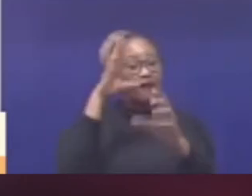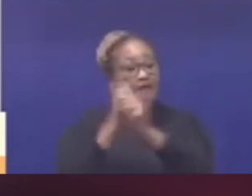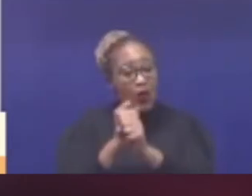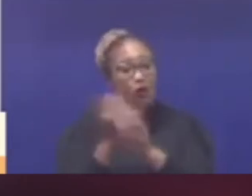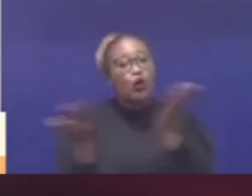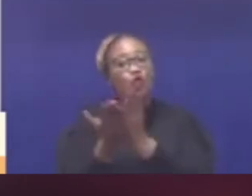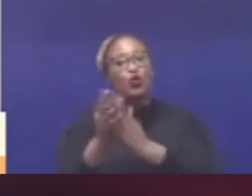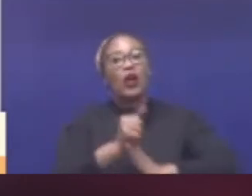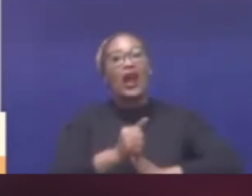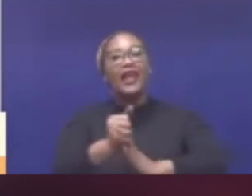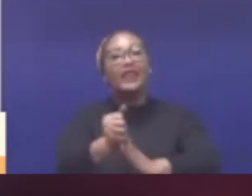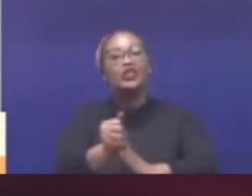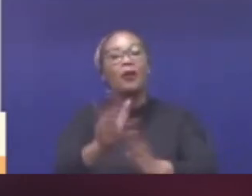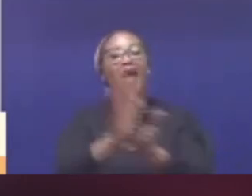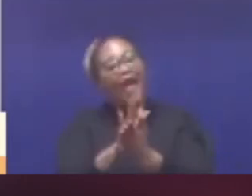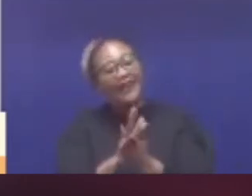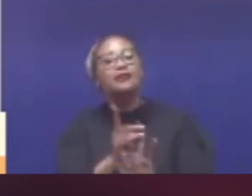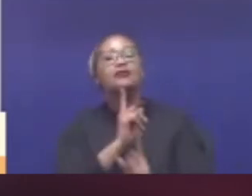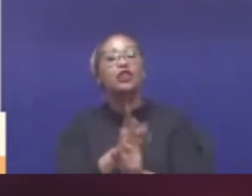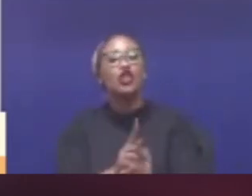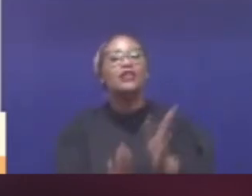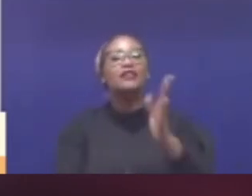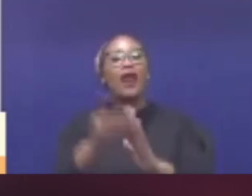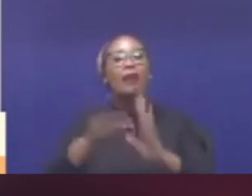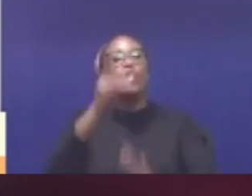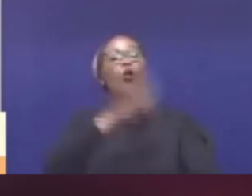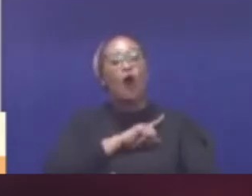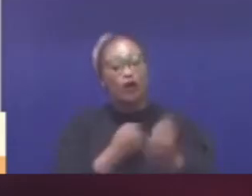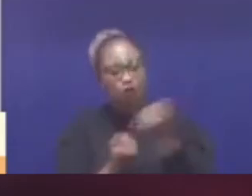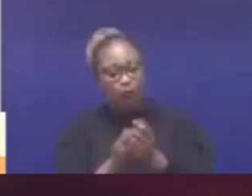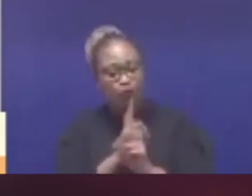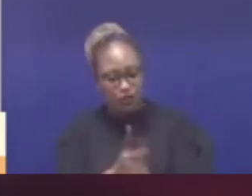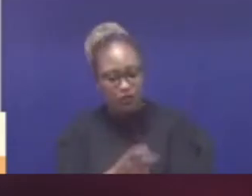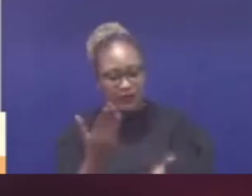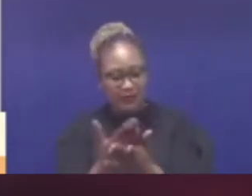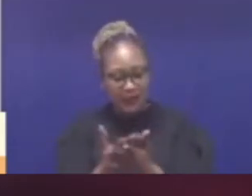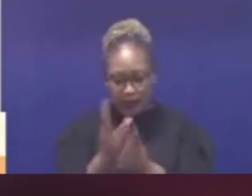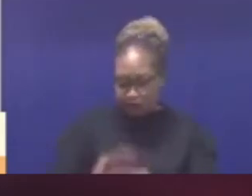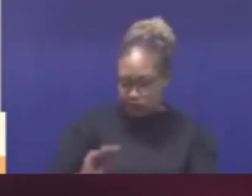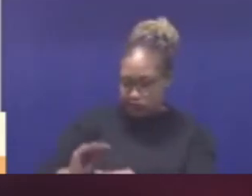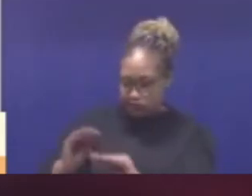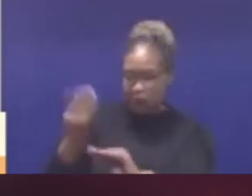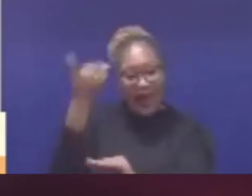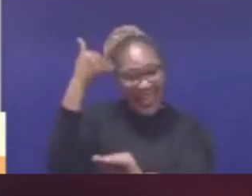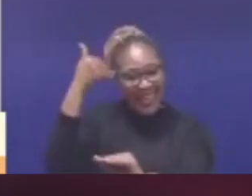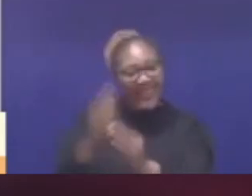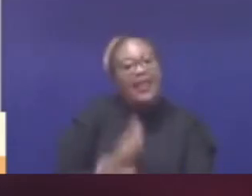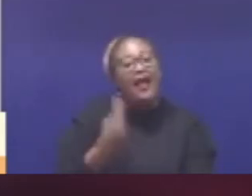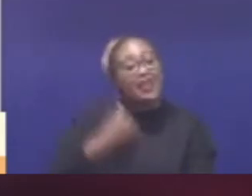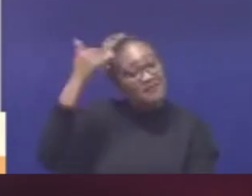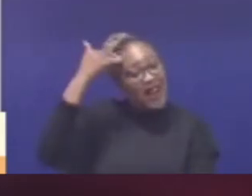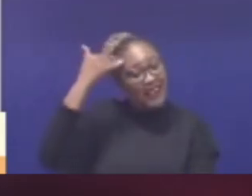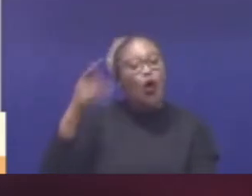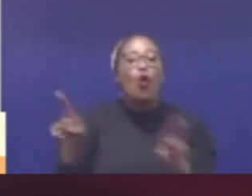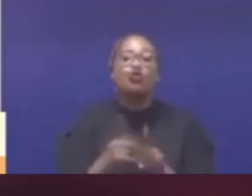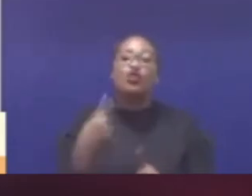development, supporting teachers to develop young minds. And a quintile audit is underway. 30